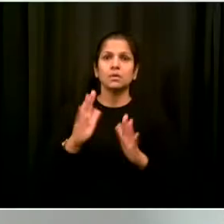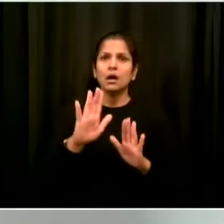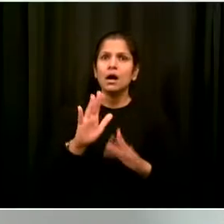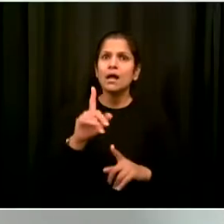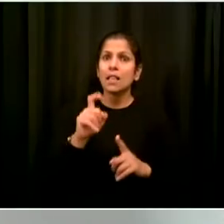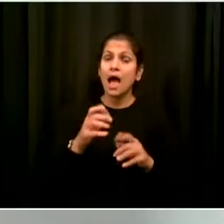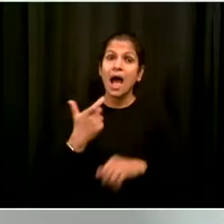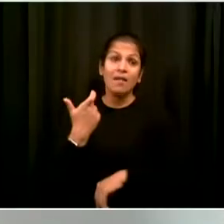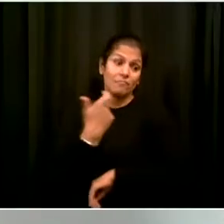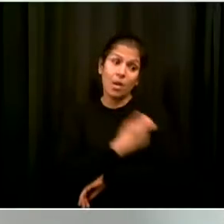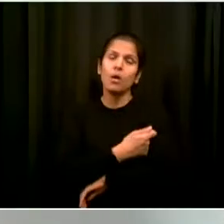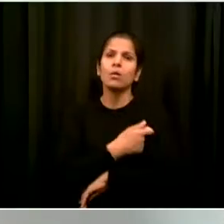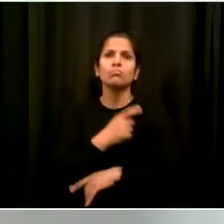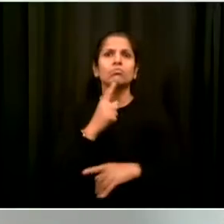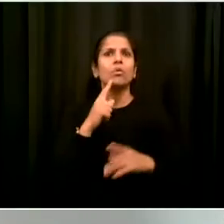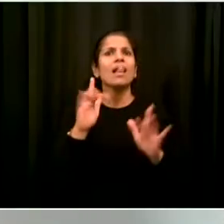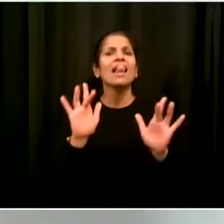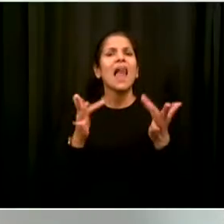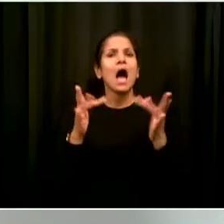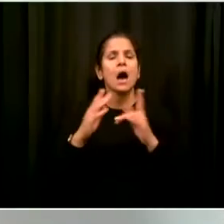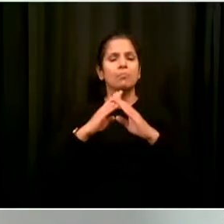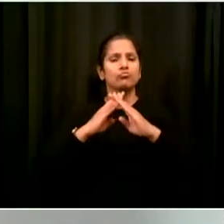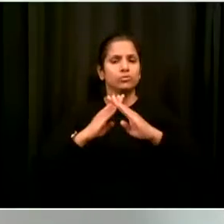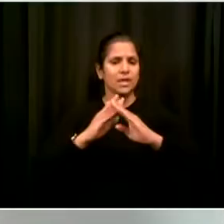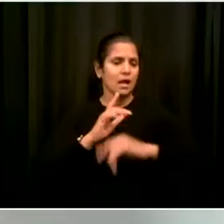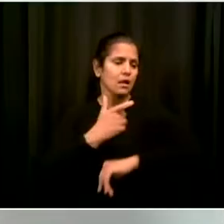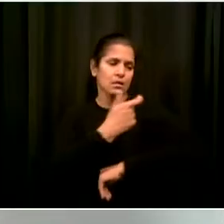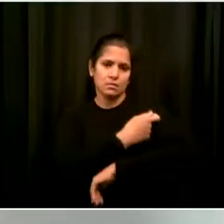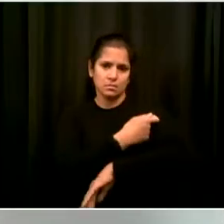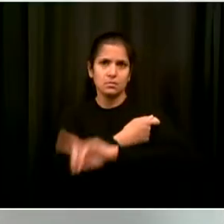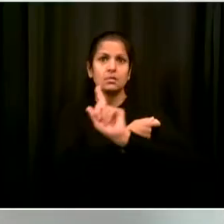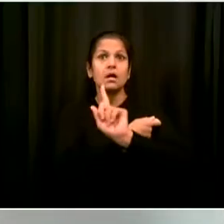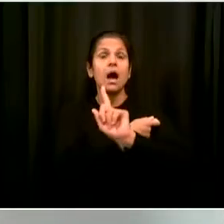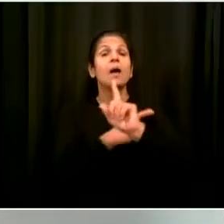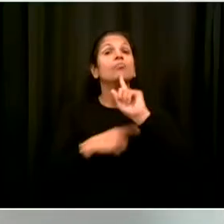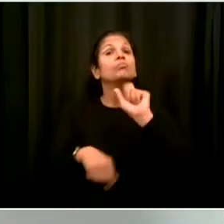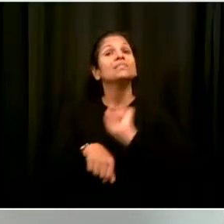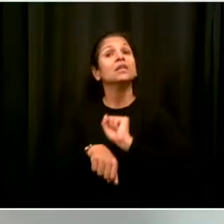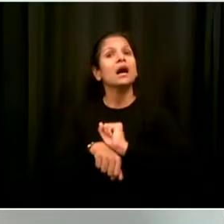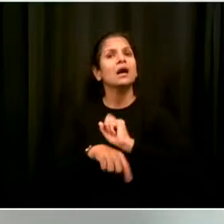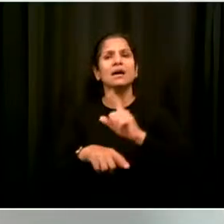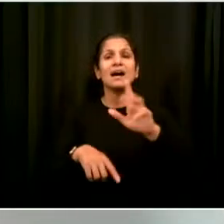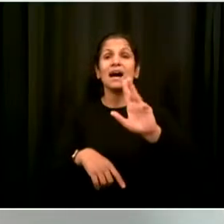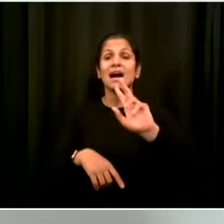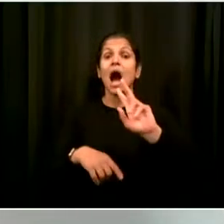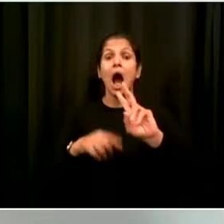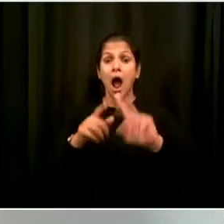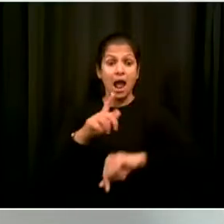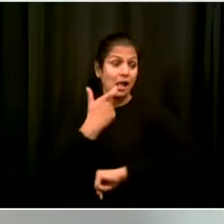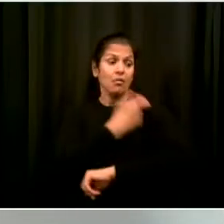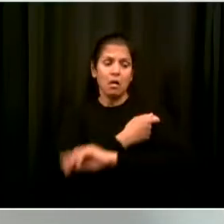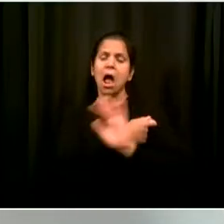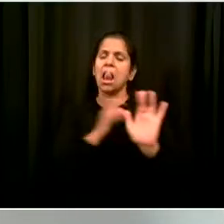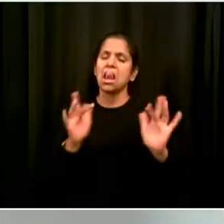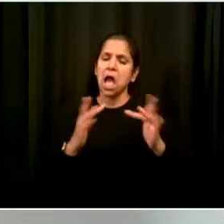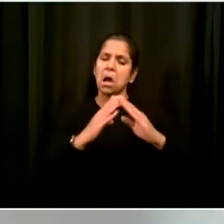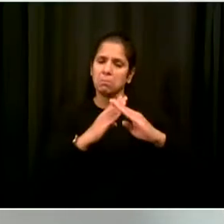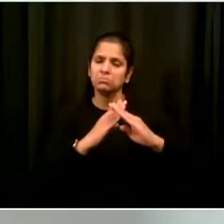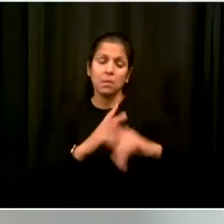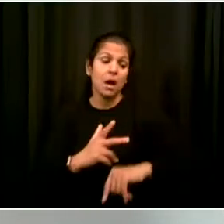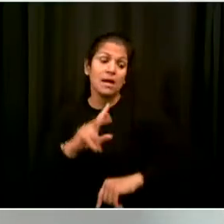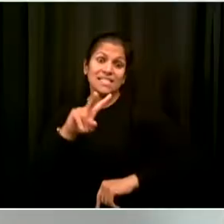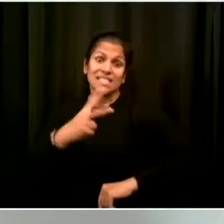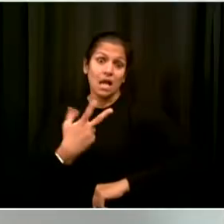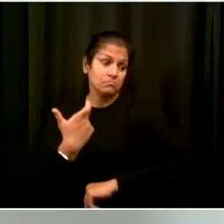the full protection really comes after the second. And then it is possible for you to have some side effects like achiness in your arm,